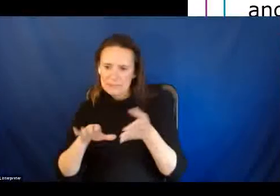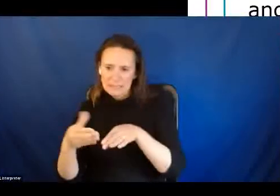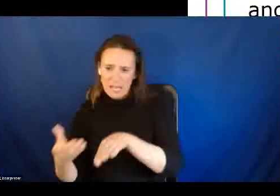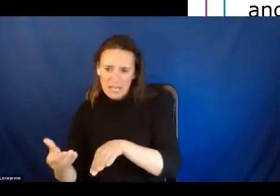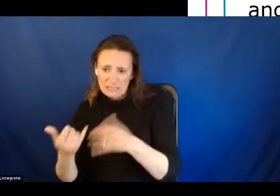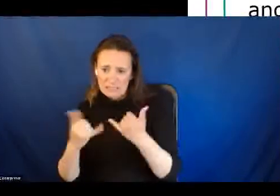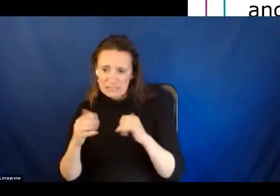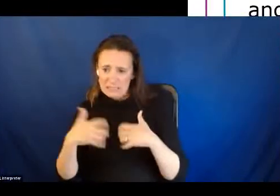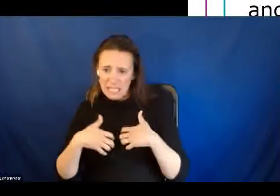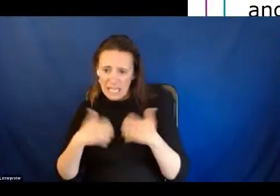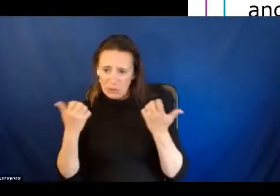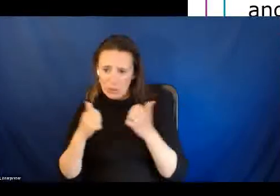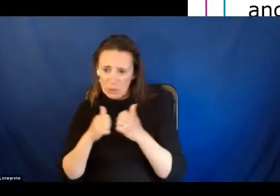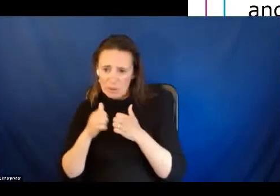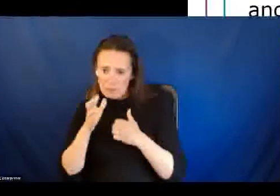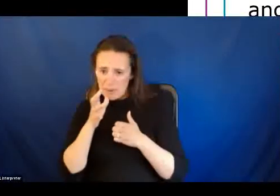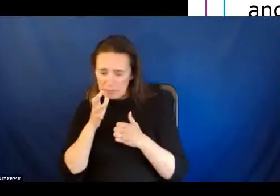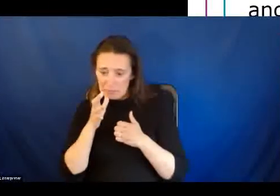make sense?